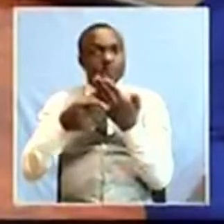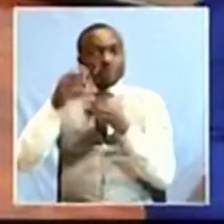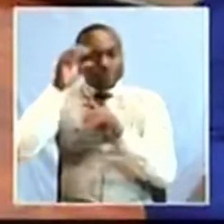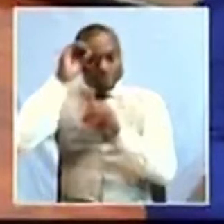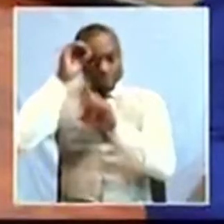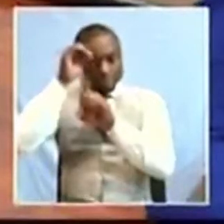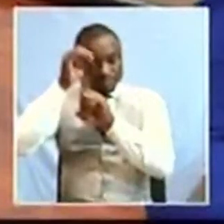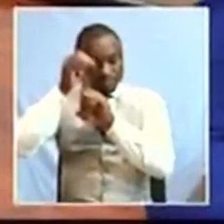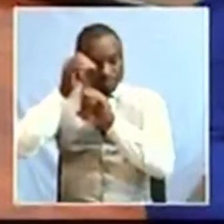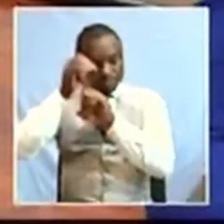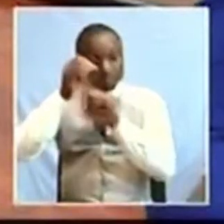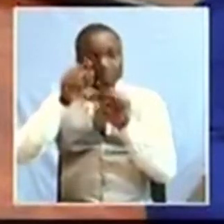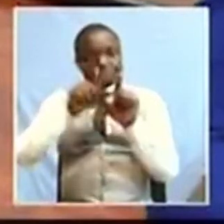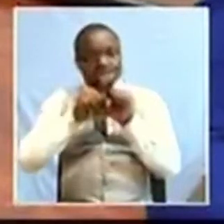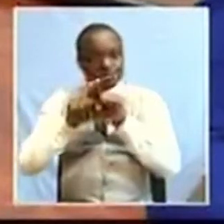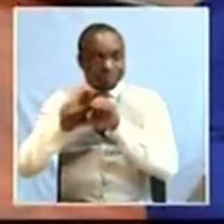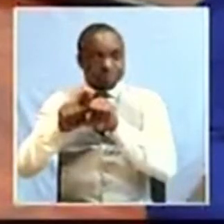objectives.